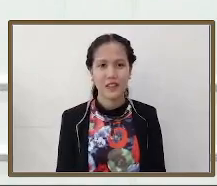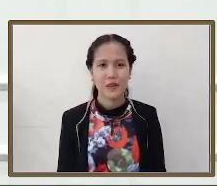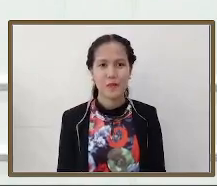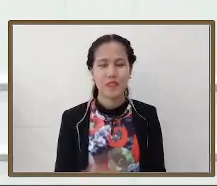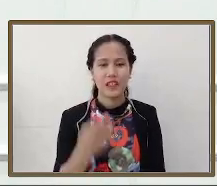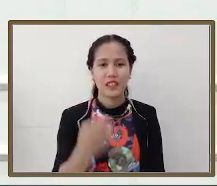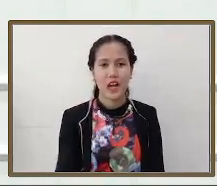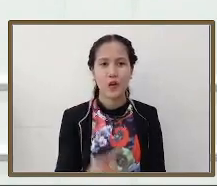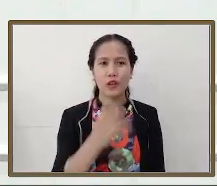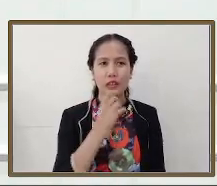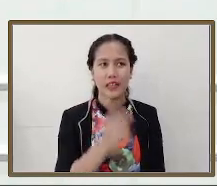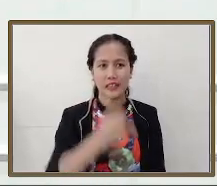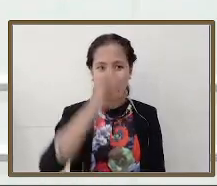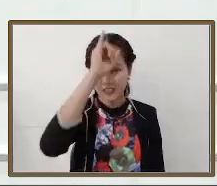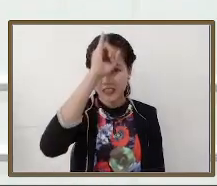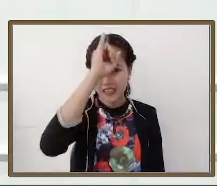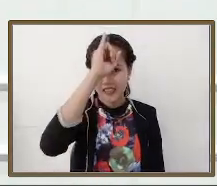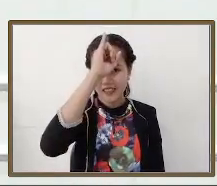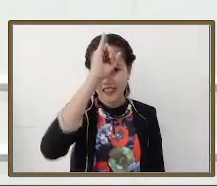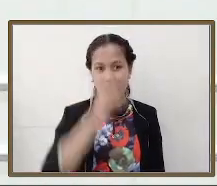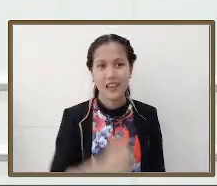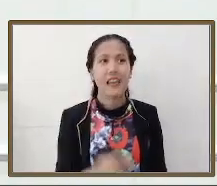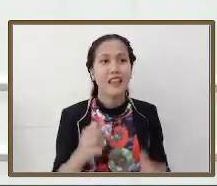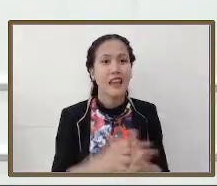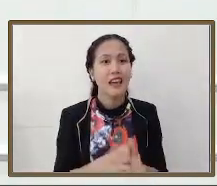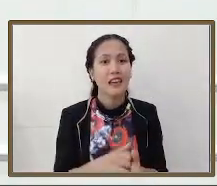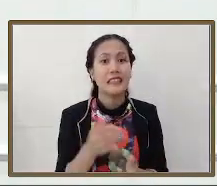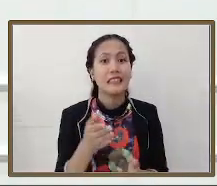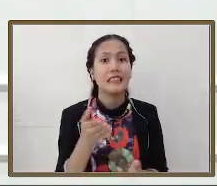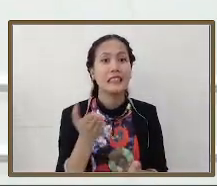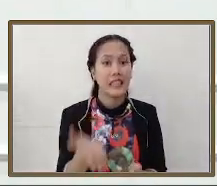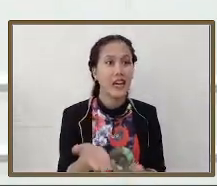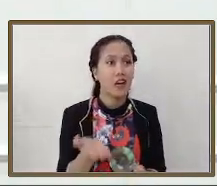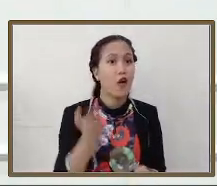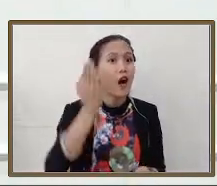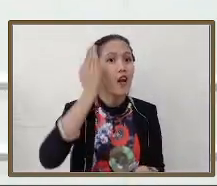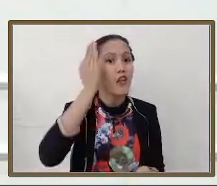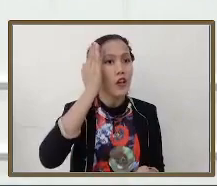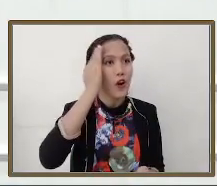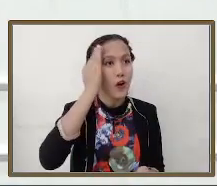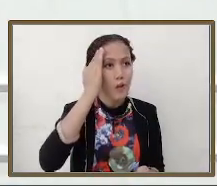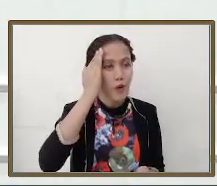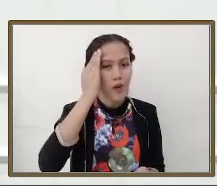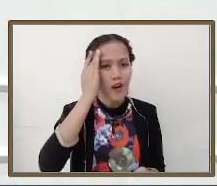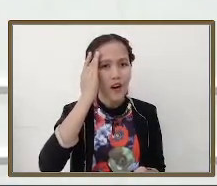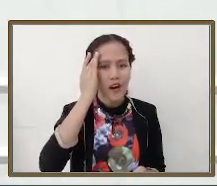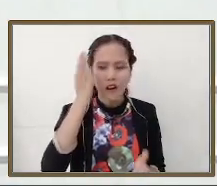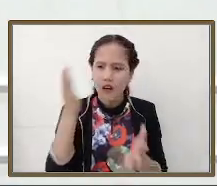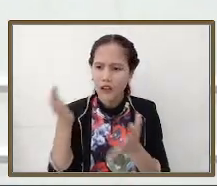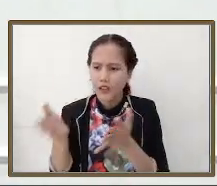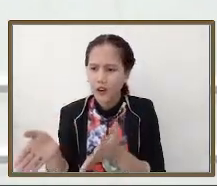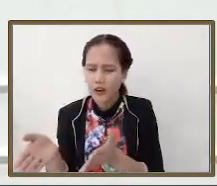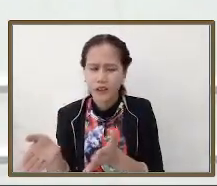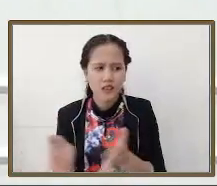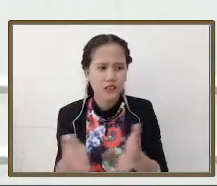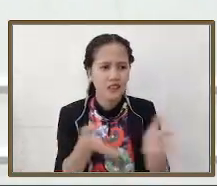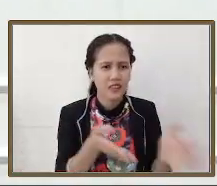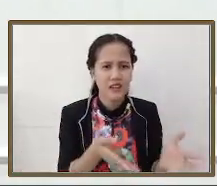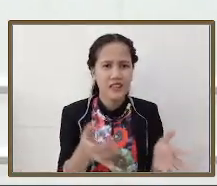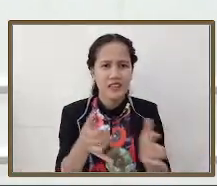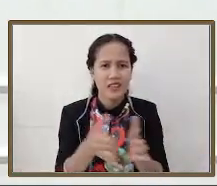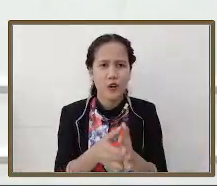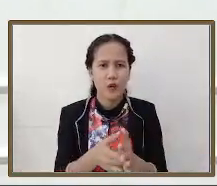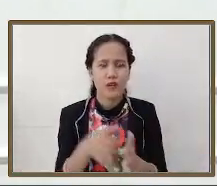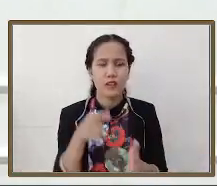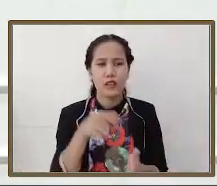In other words, you are conscious, aware ka na inabando mo na or you defected that knowledge of